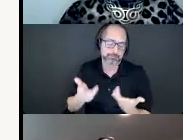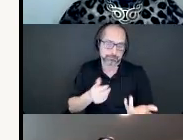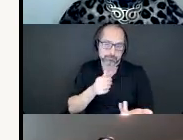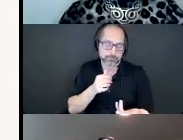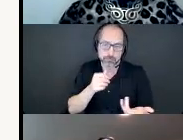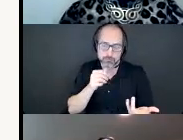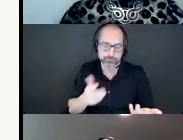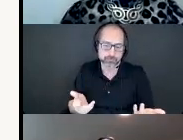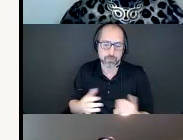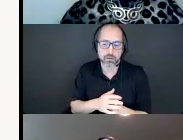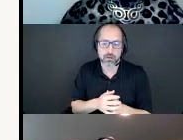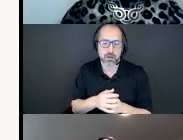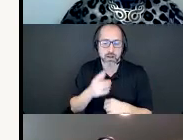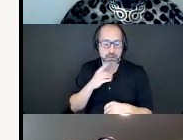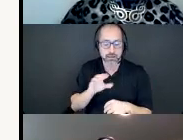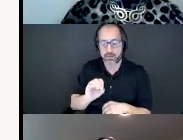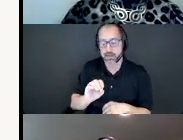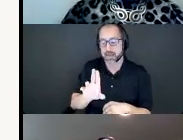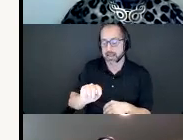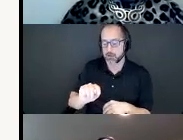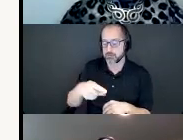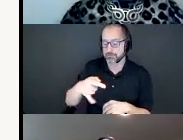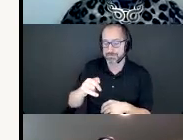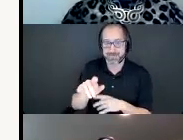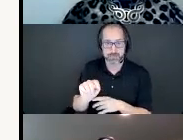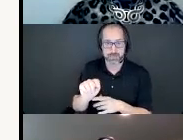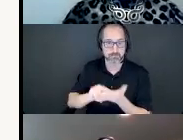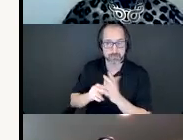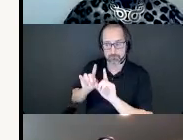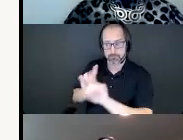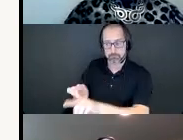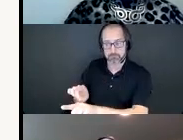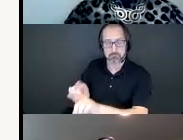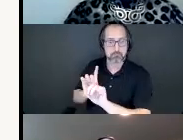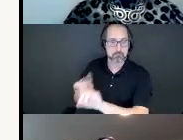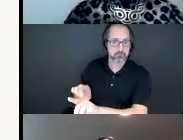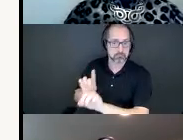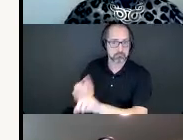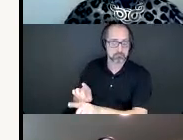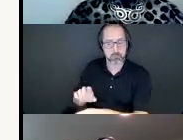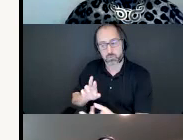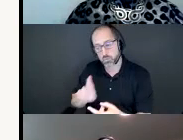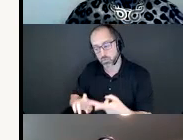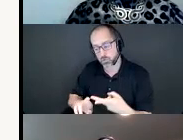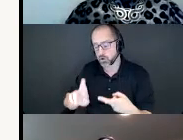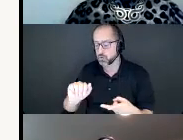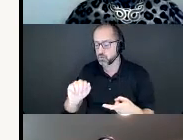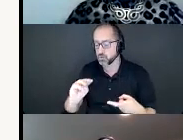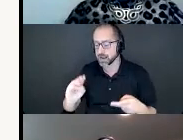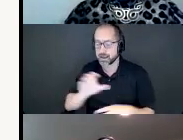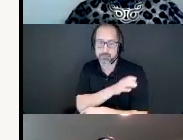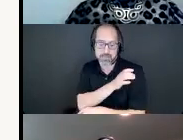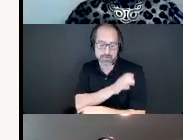you know, outpatient is and using RAM clinics is probably a better route to go for older adults,